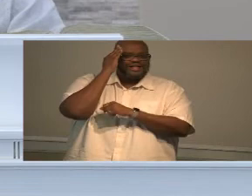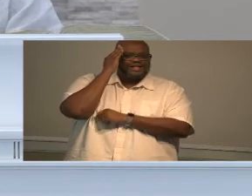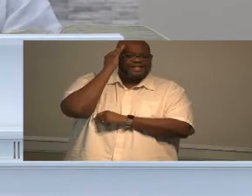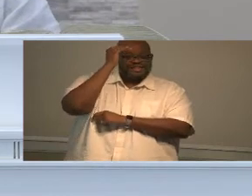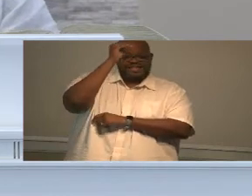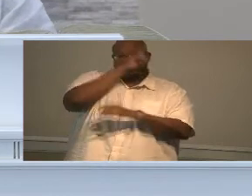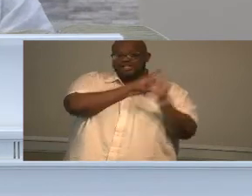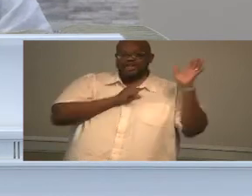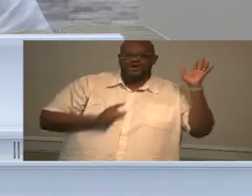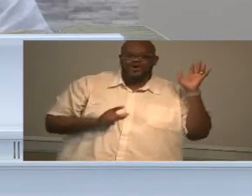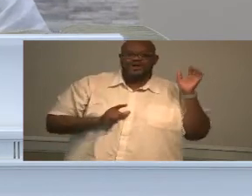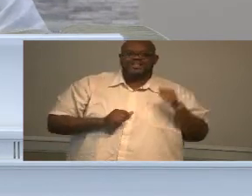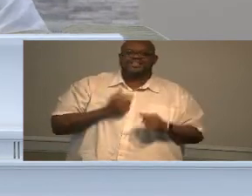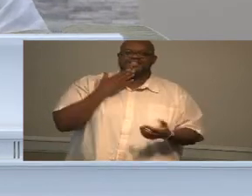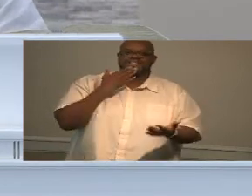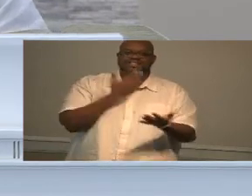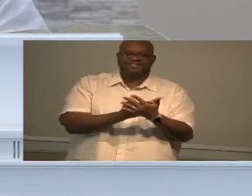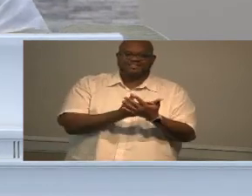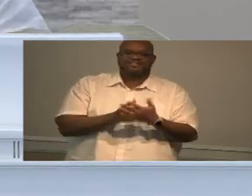is good.